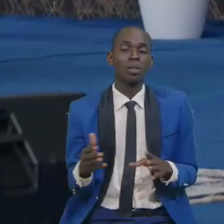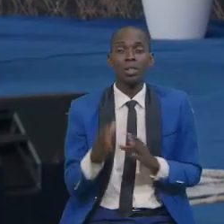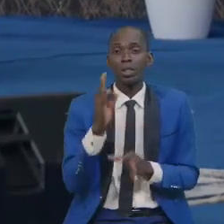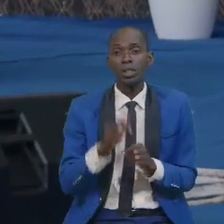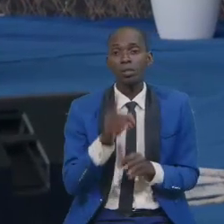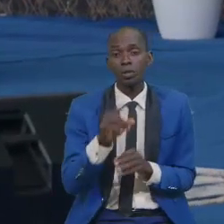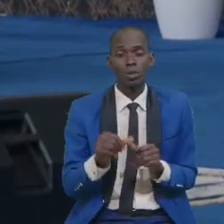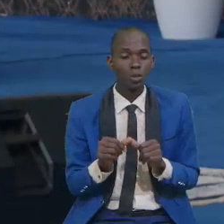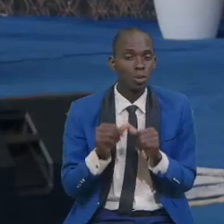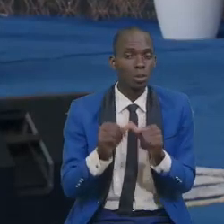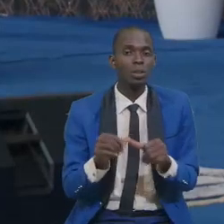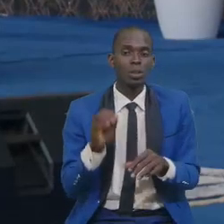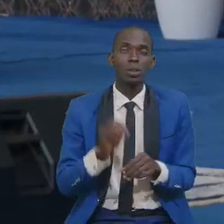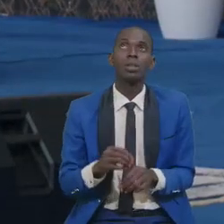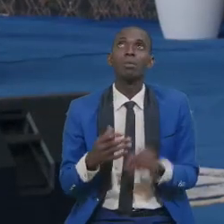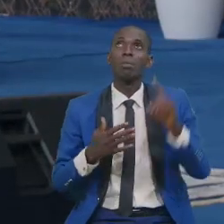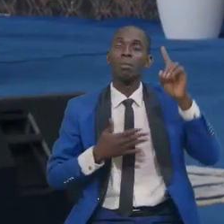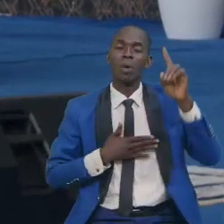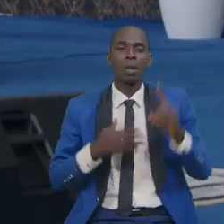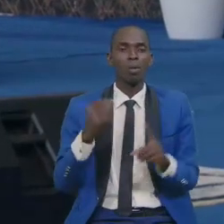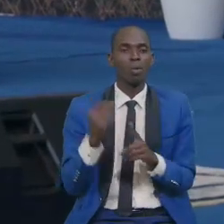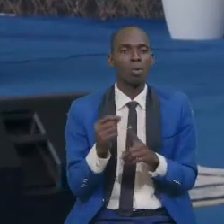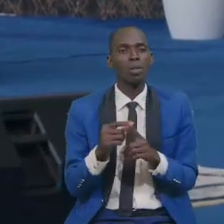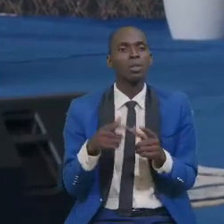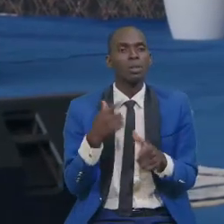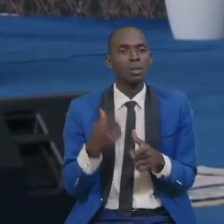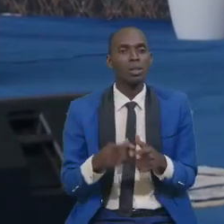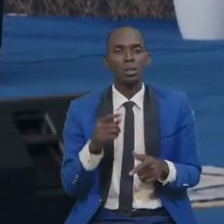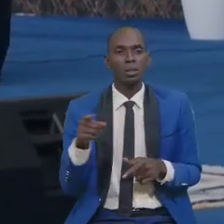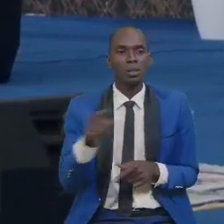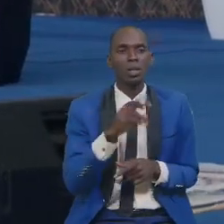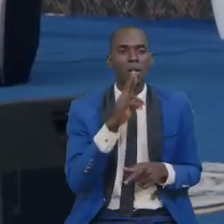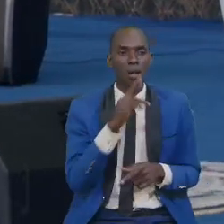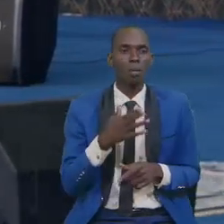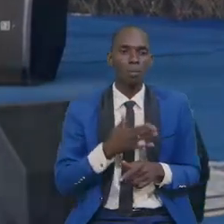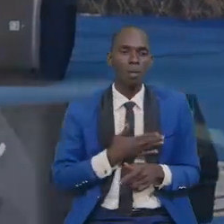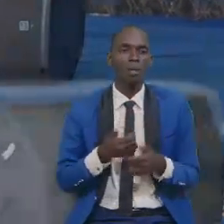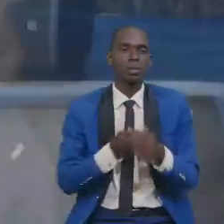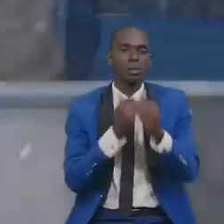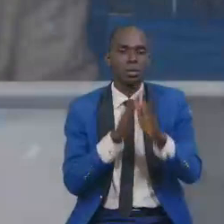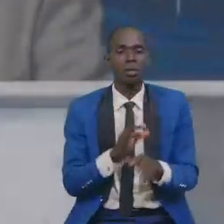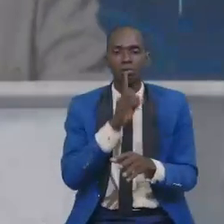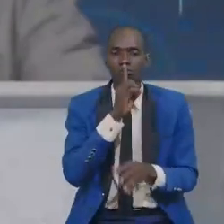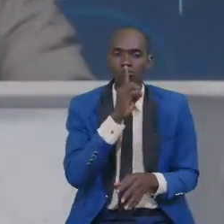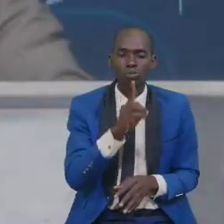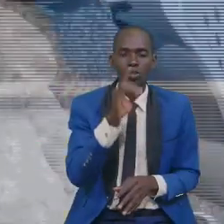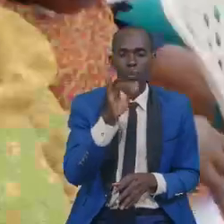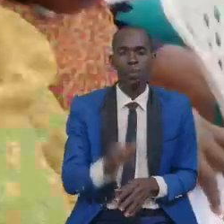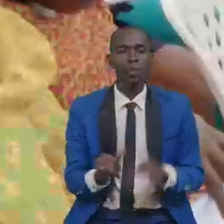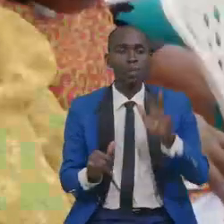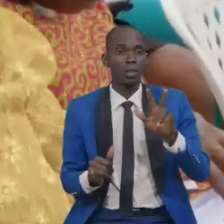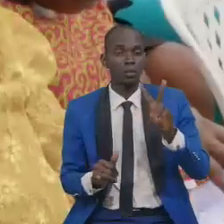in my words then I hear my disciples indeed was 32 and ye shall